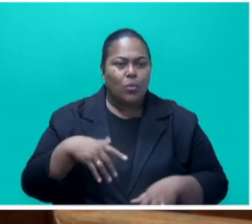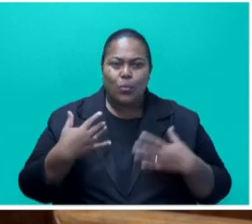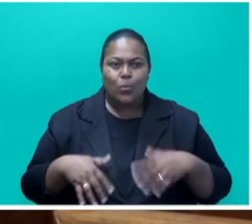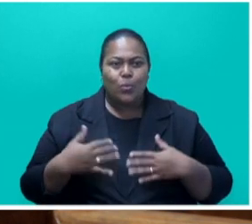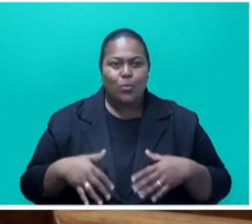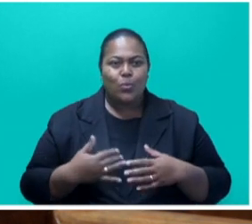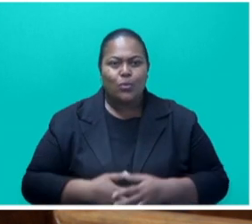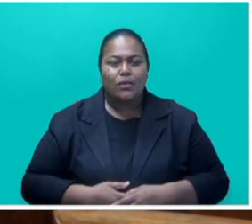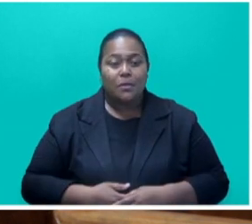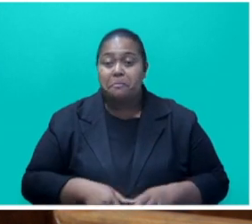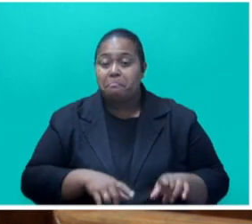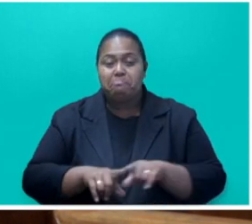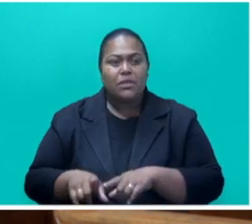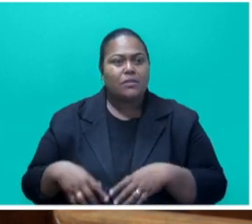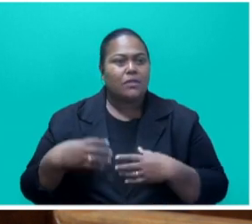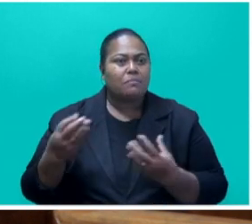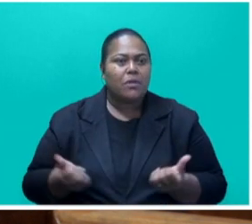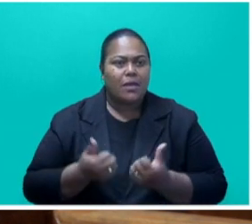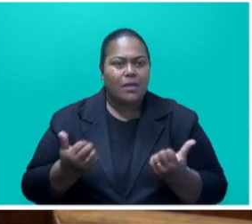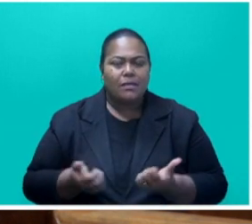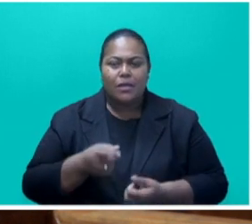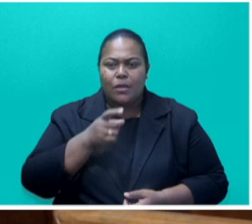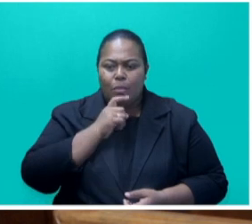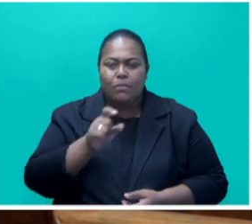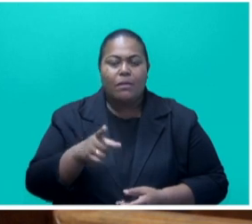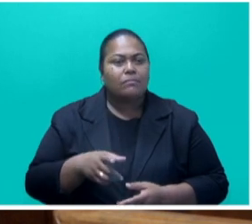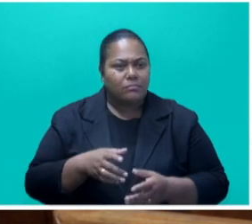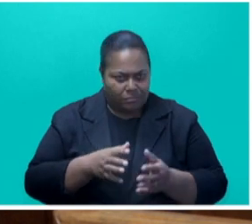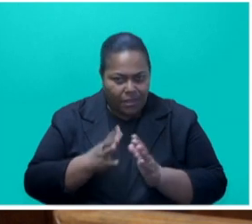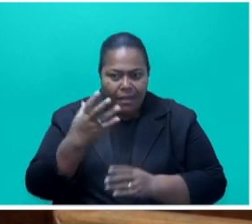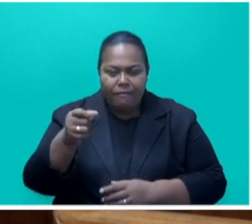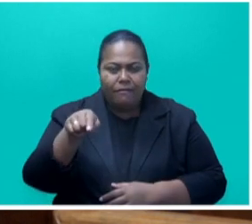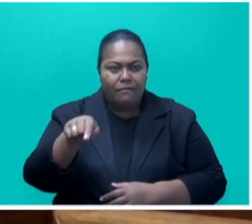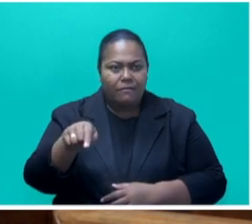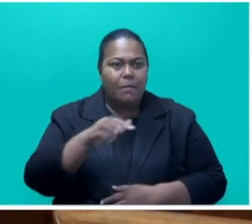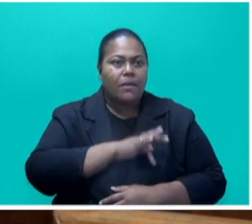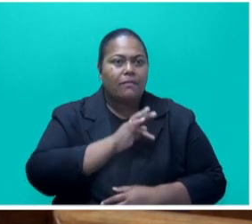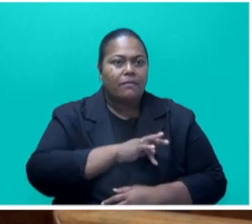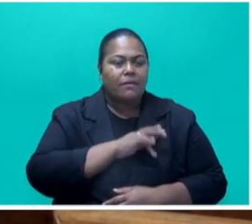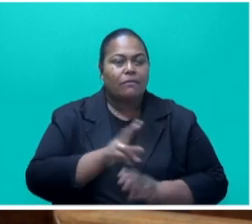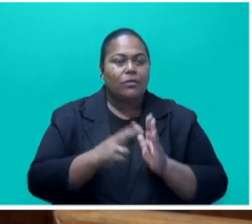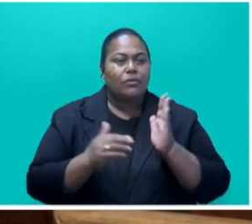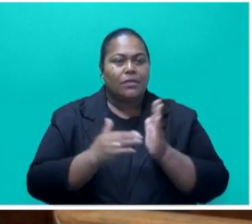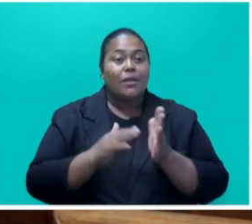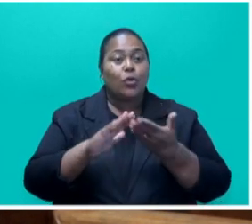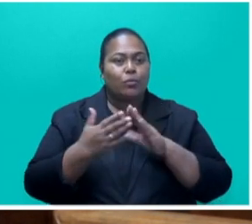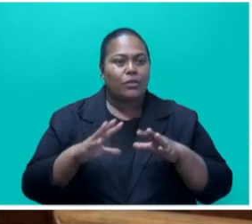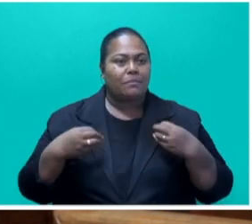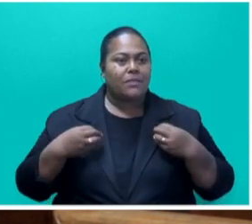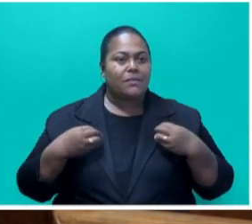means that there's so much promise and potential in the cooperative models if they are set up well, Mr. Speaker,